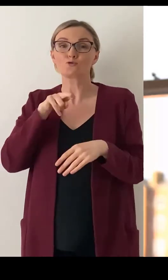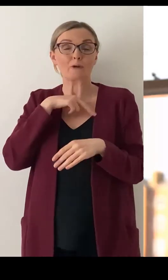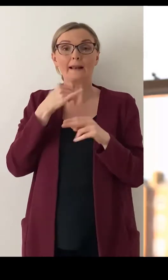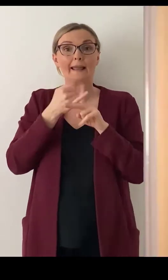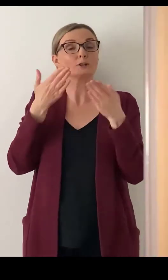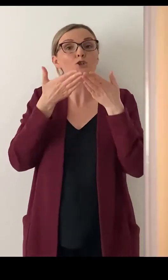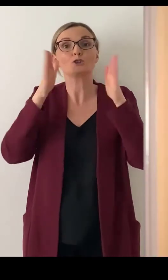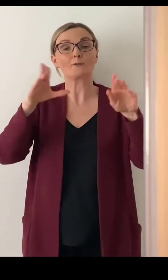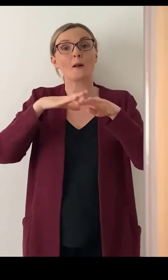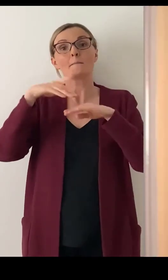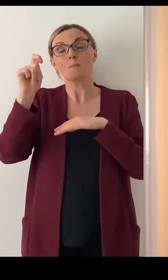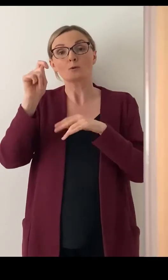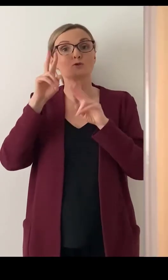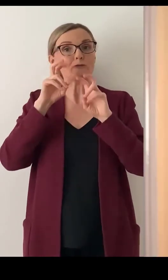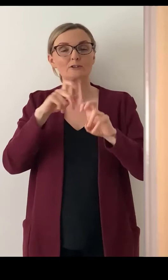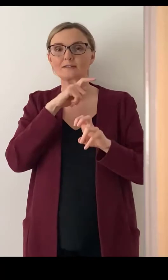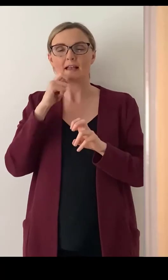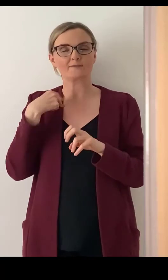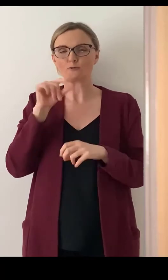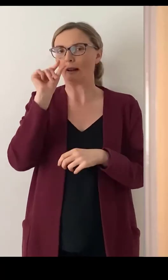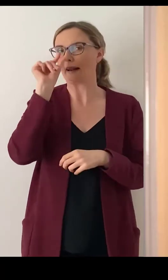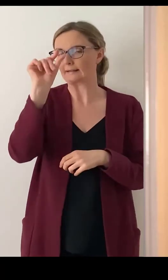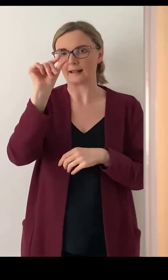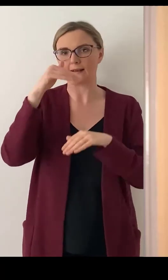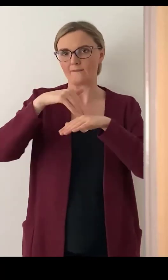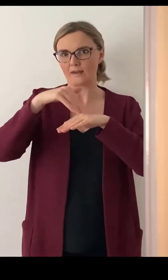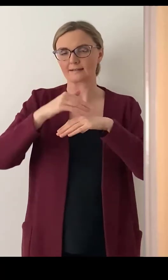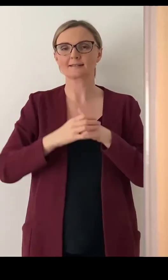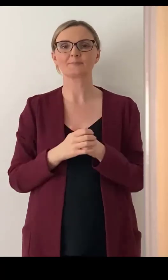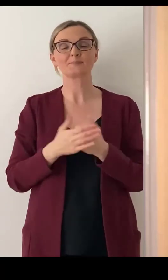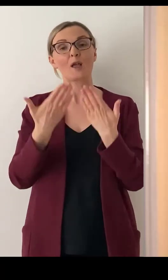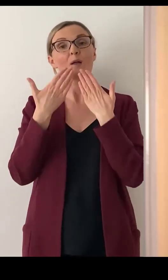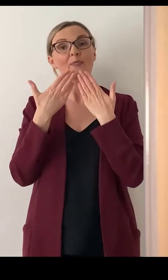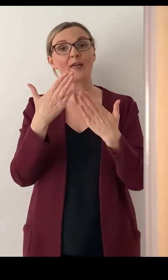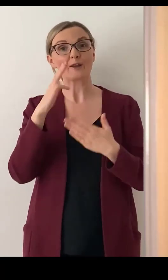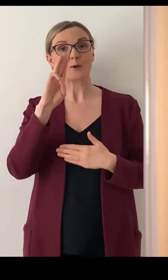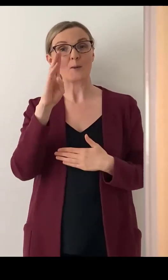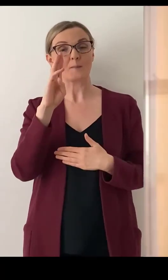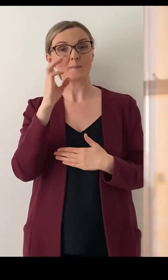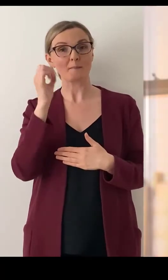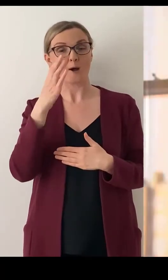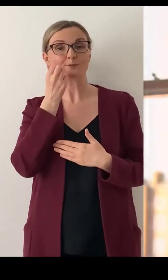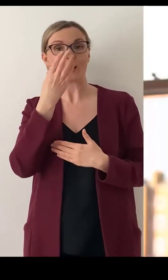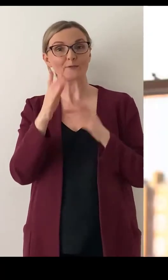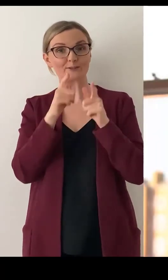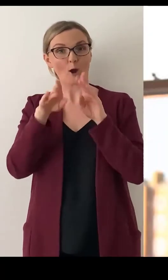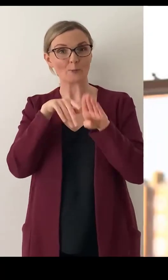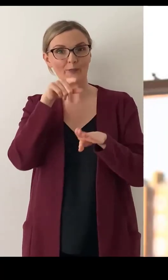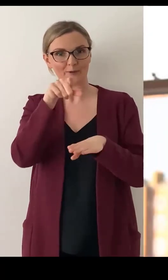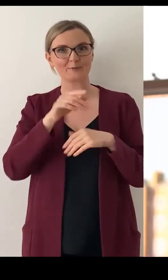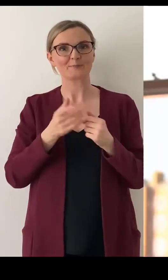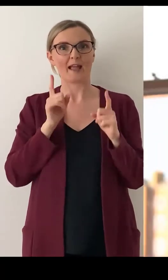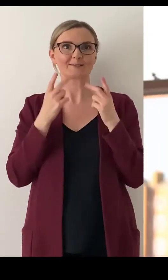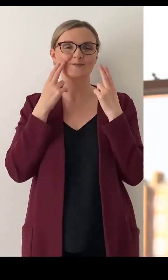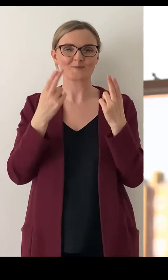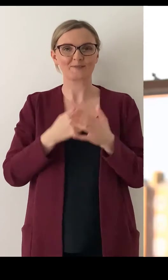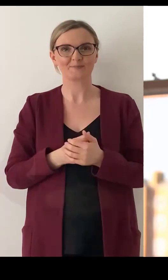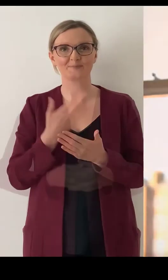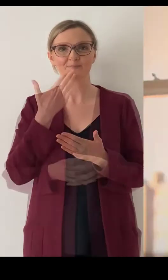employment effects. Paul, thank you very much for coming. It was a pleasure to talk with you as usual. Thanks,